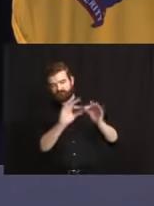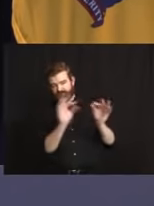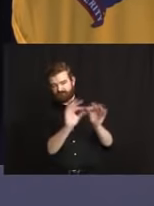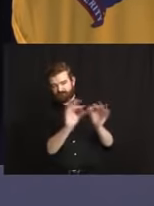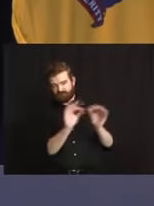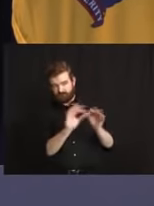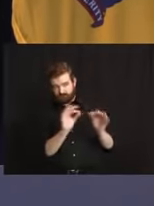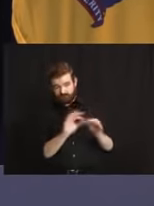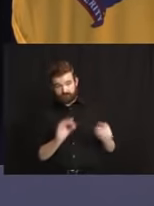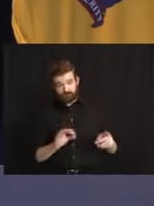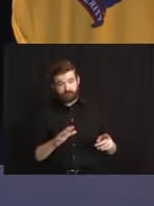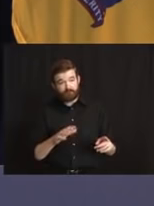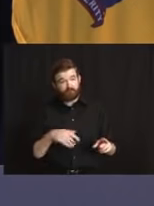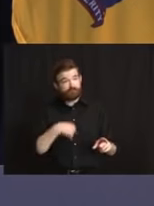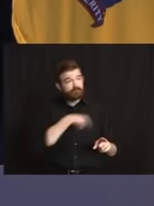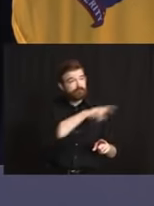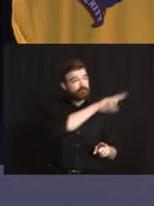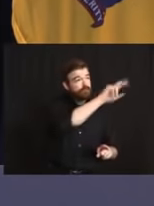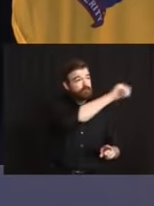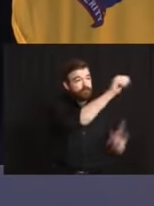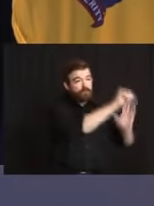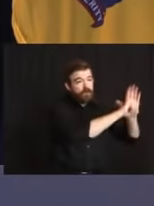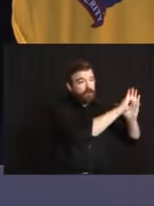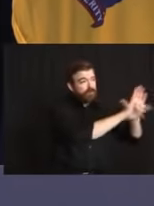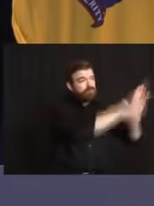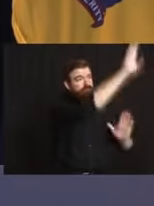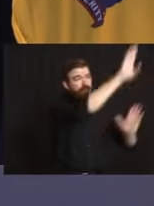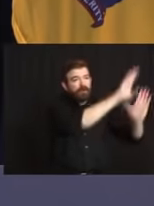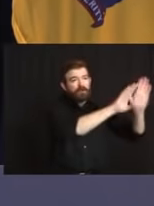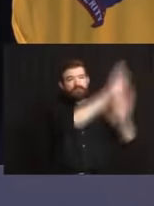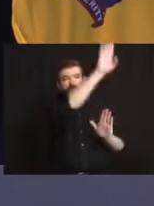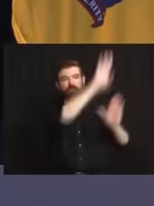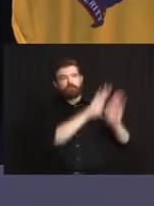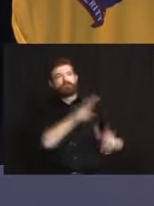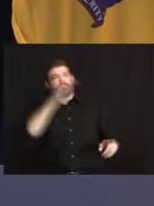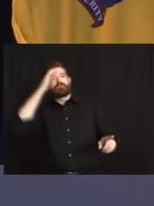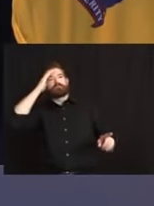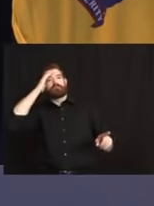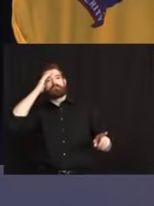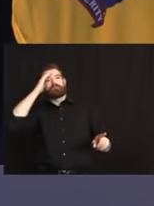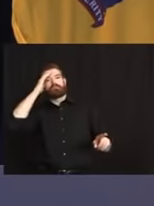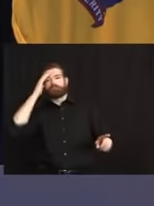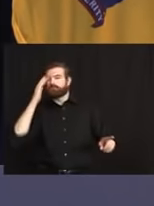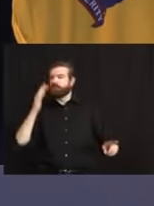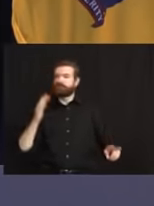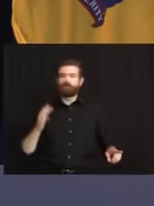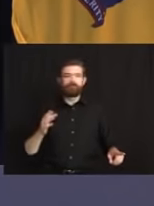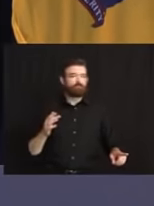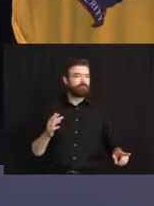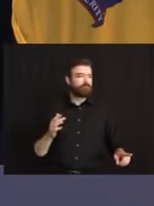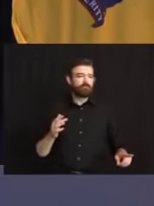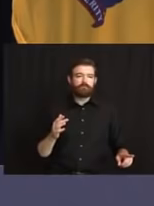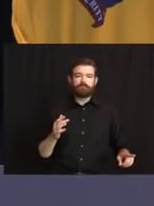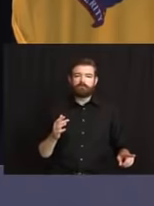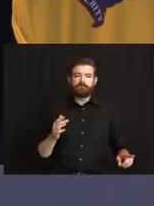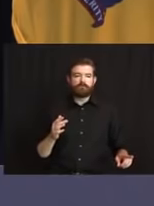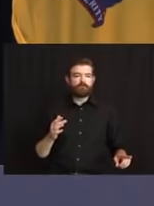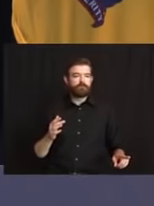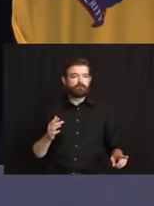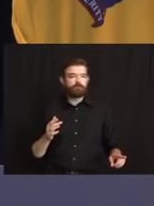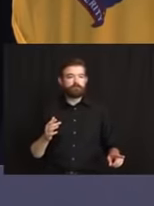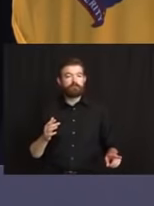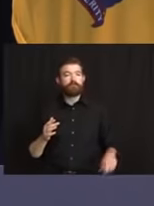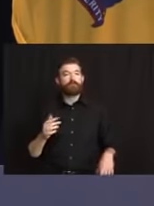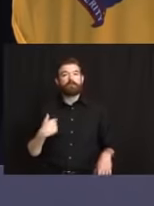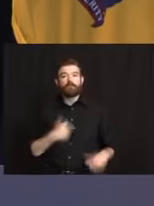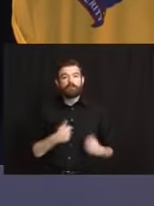now. We have been trying, particularly on the restart piece of this, but frankly on the